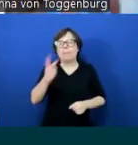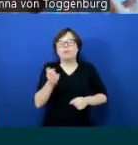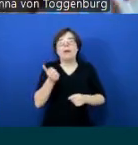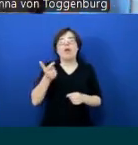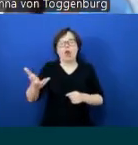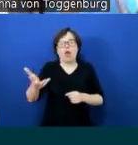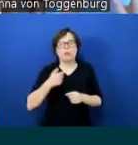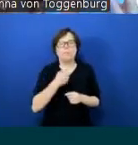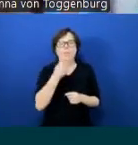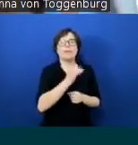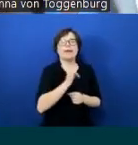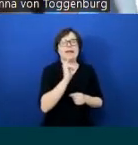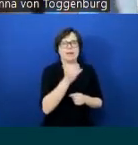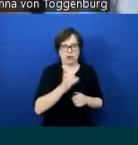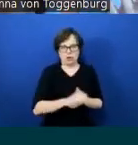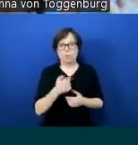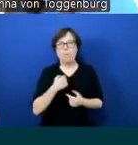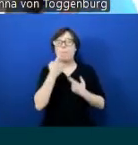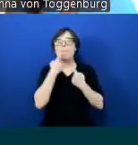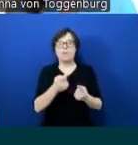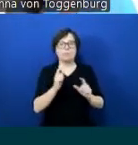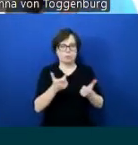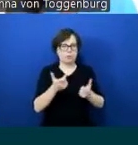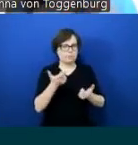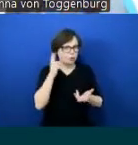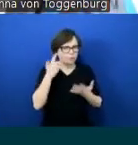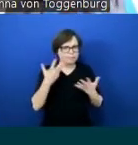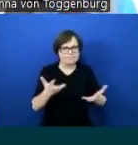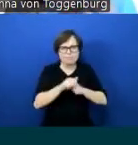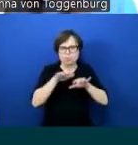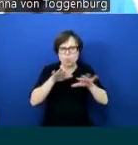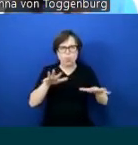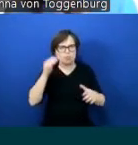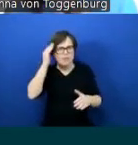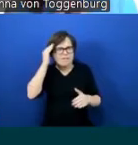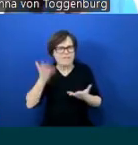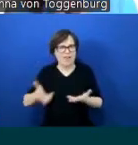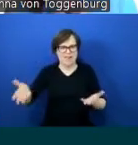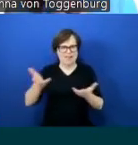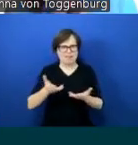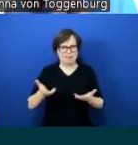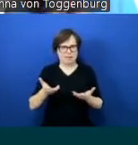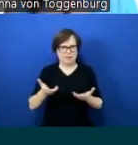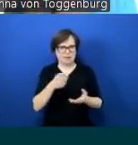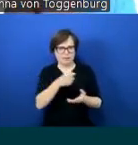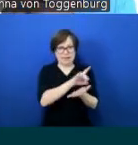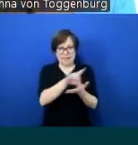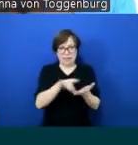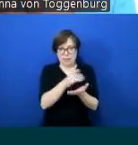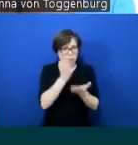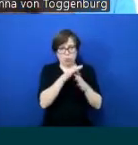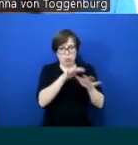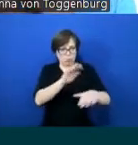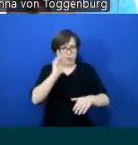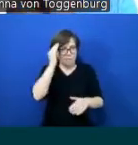a lot of knowledge that the municipalities already hold, and there is a need to